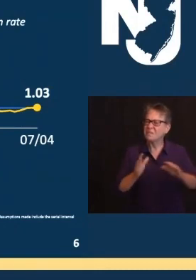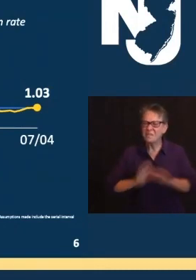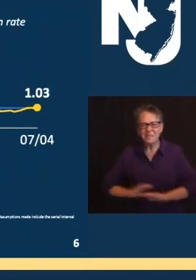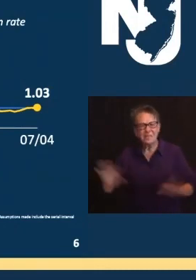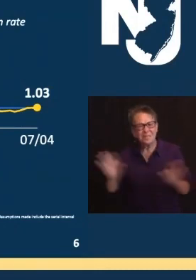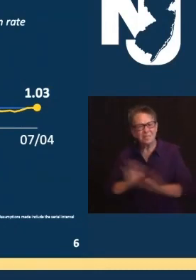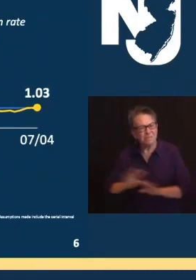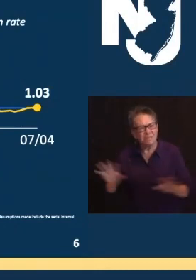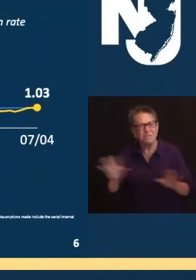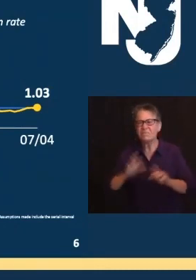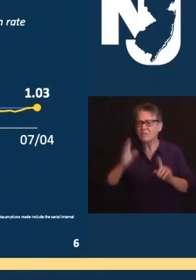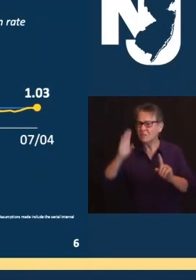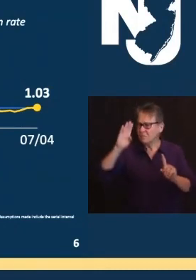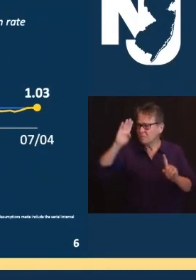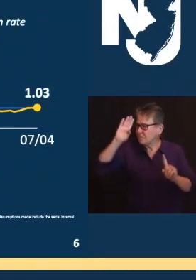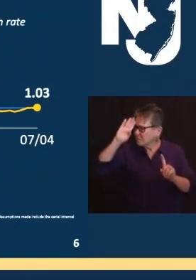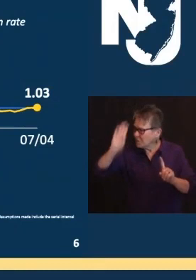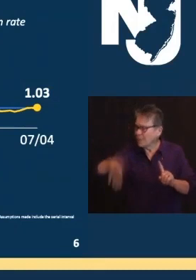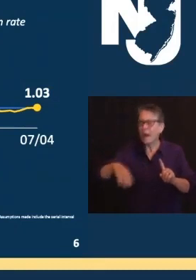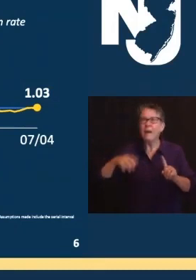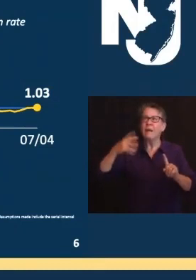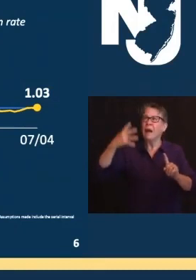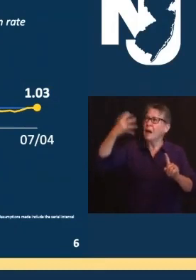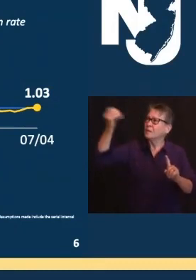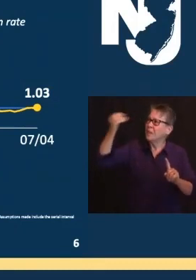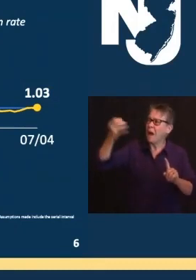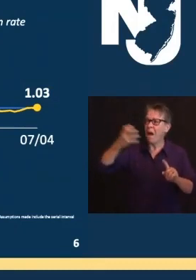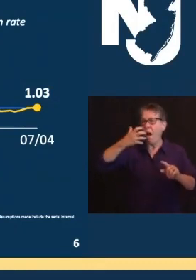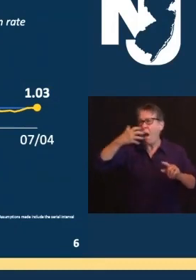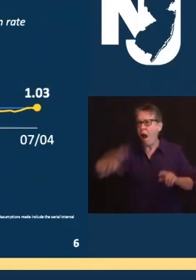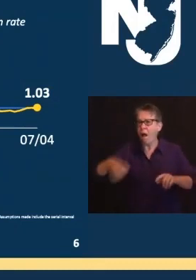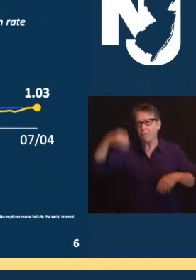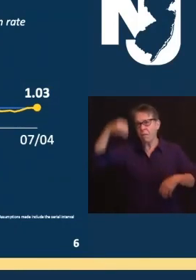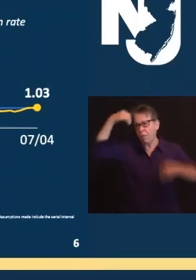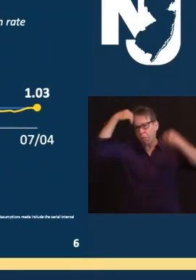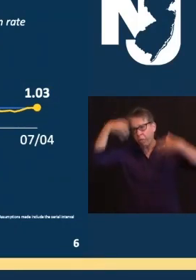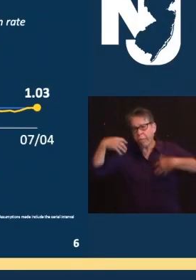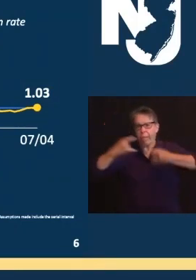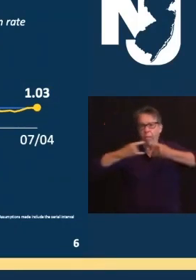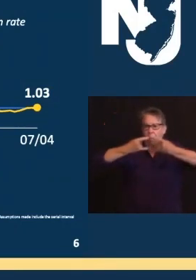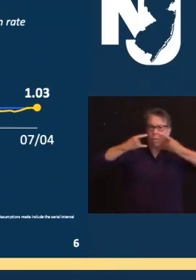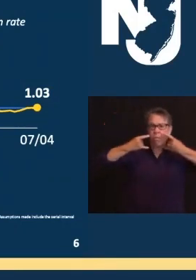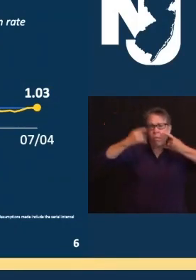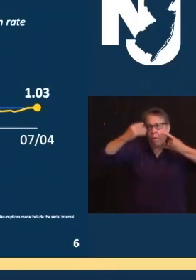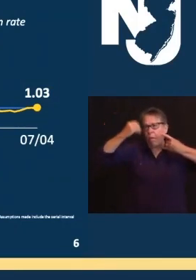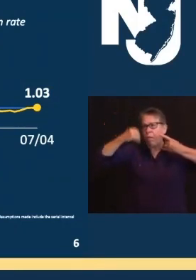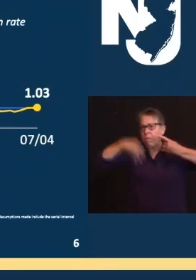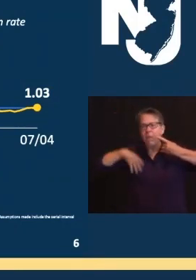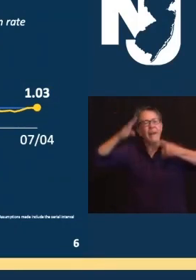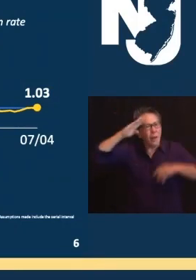about the weather. It only cares about finding another person to infect. Don't be a willing host. Wear a